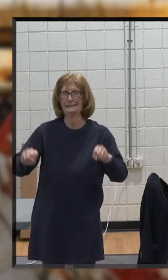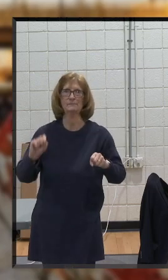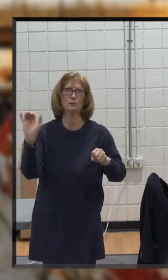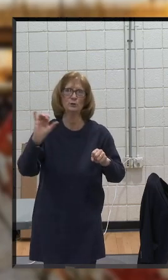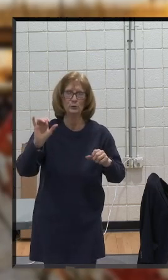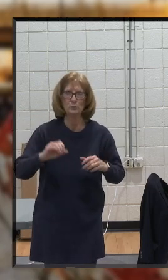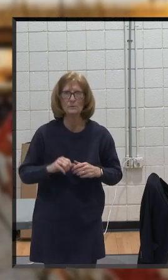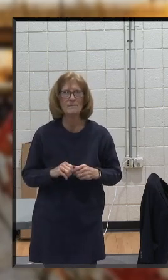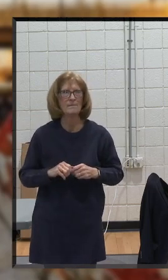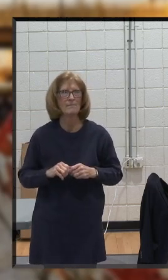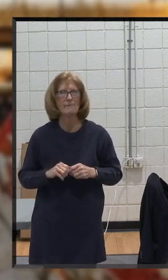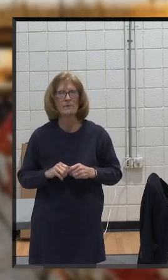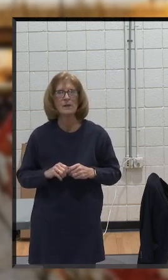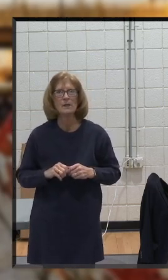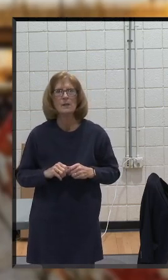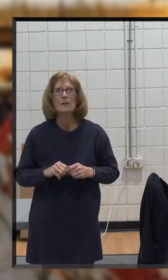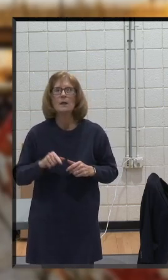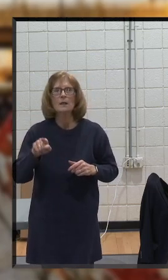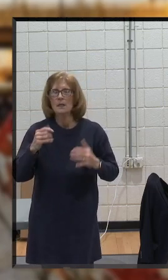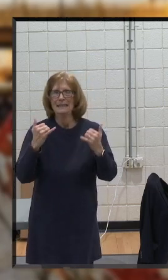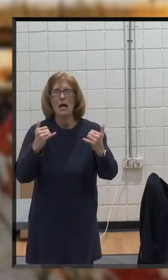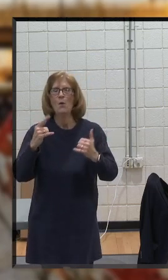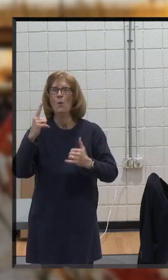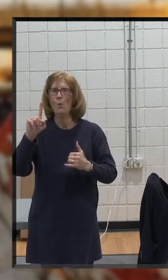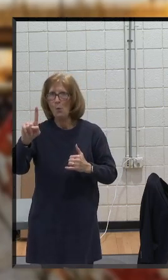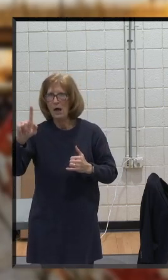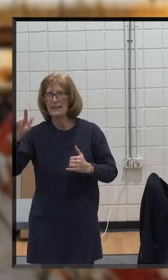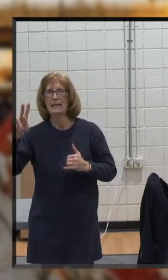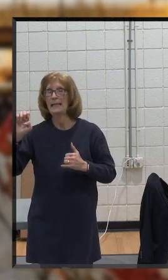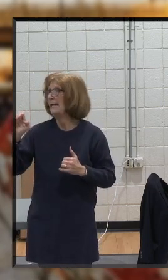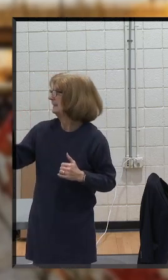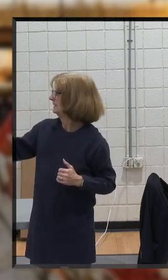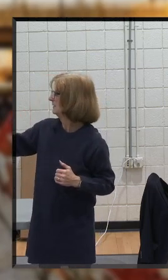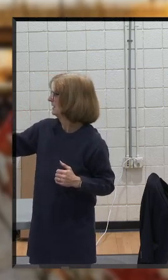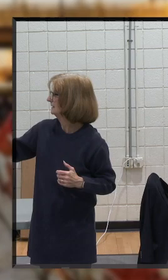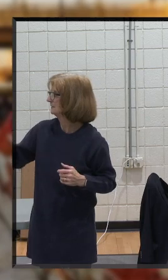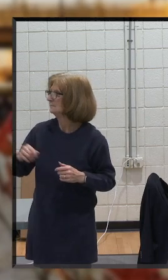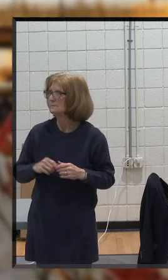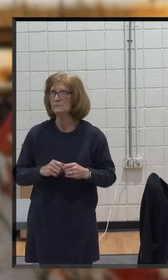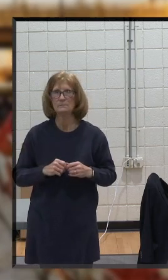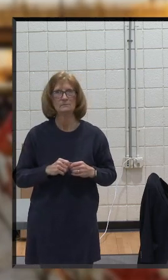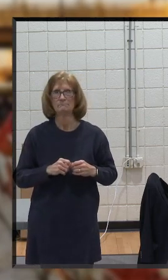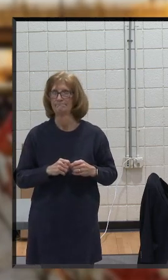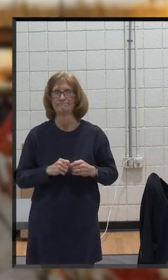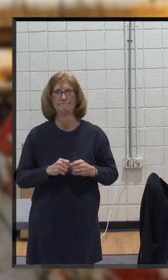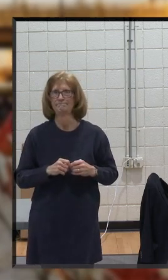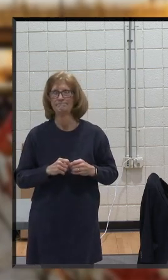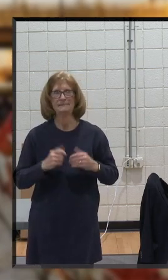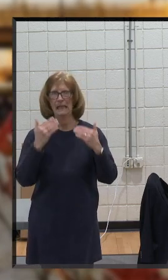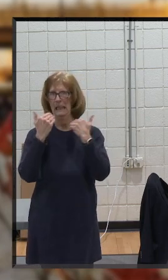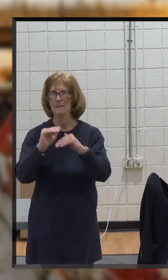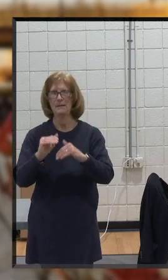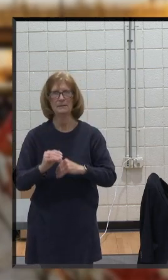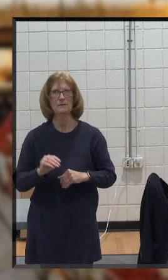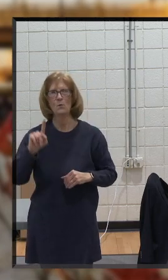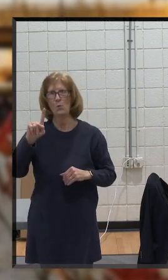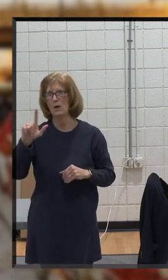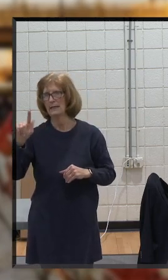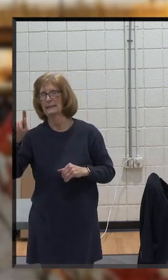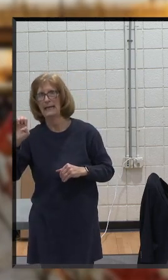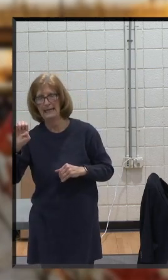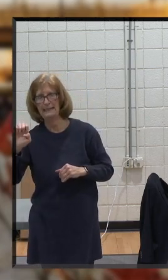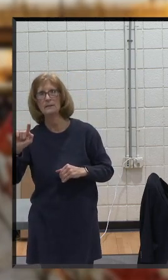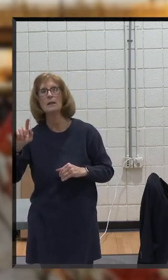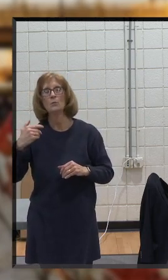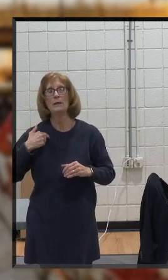I'm sure you're aware that it's currently restricted to 1 lane, so this photo down here shows a restriction. There's some barrier